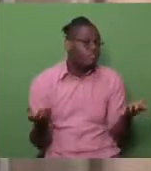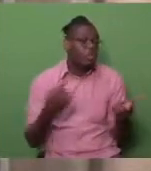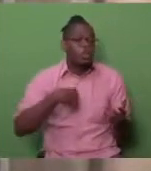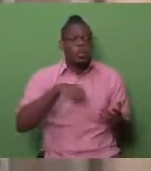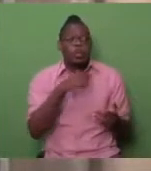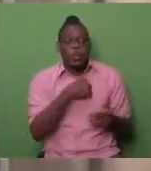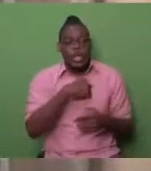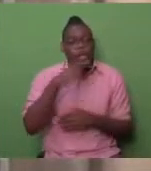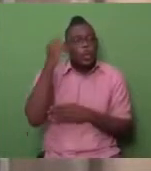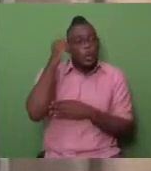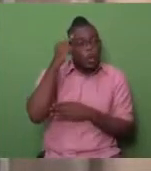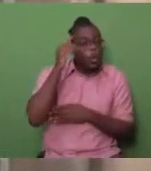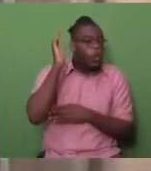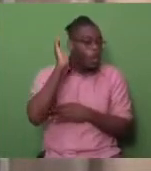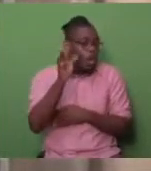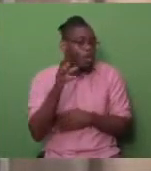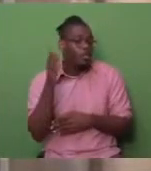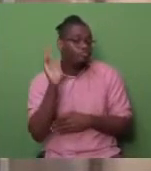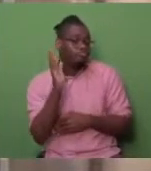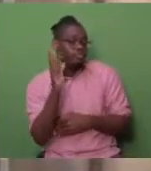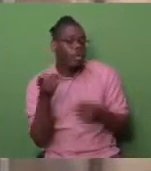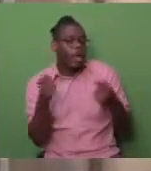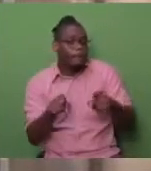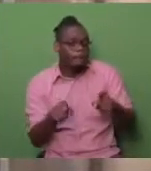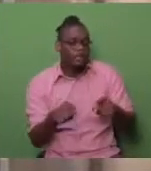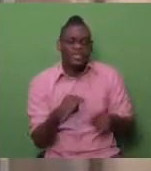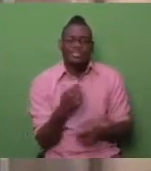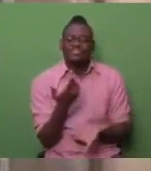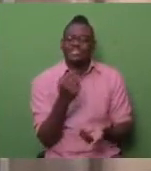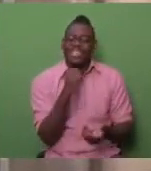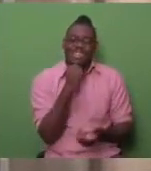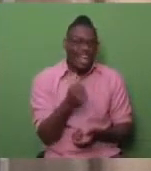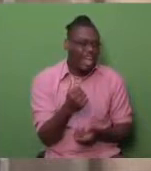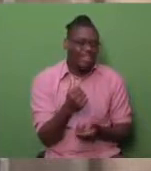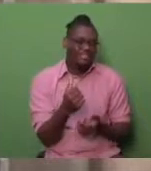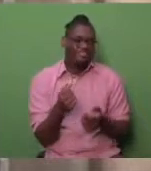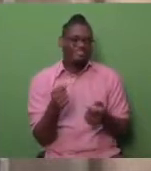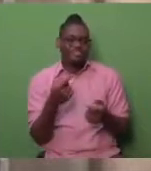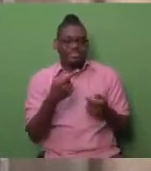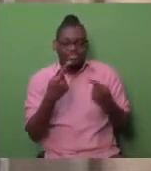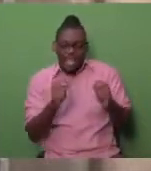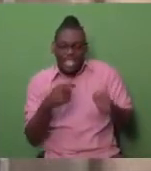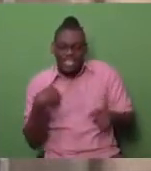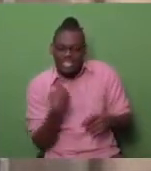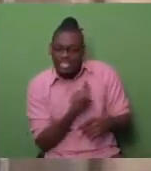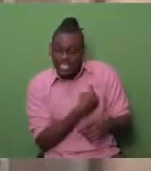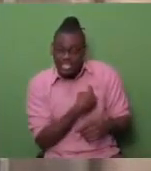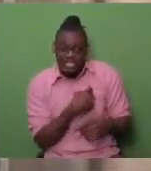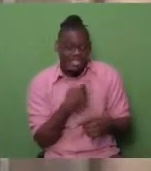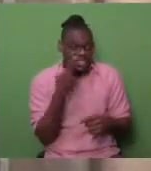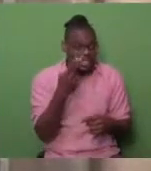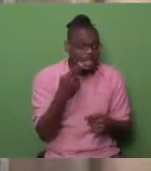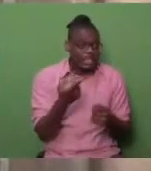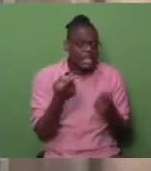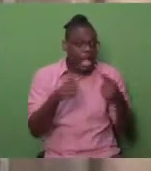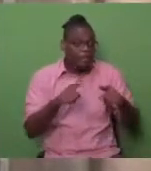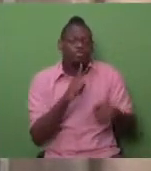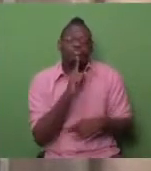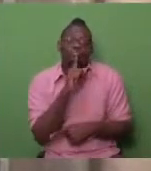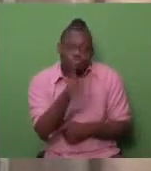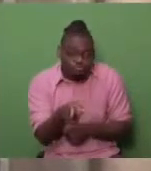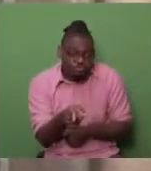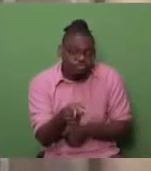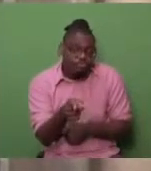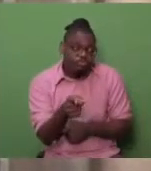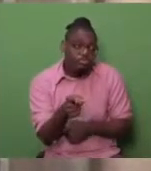not disappoint in this regard. Amongst the substance missing from this budget, as it has been for the last 6 years, is